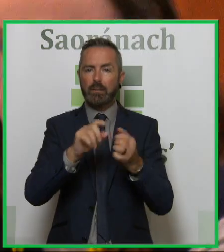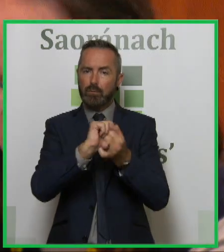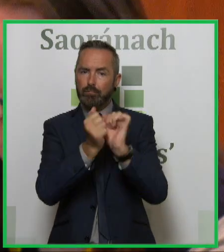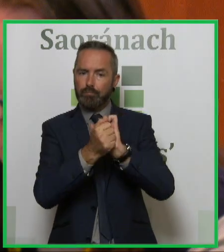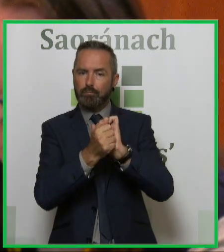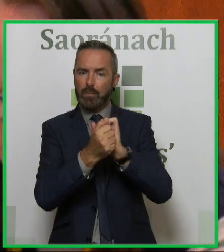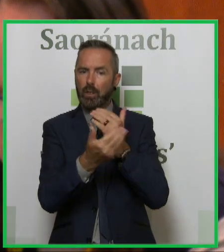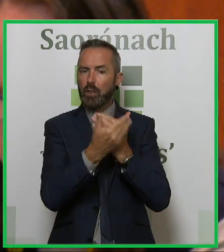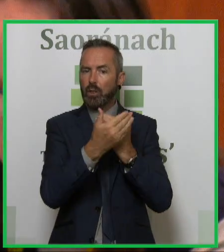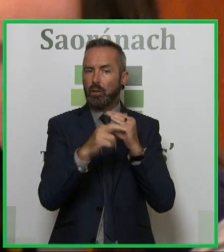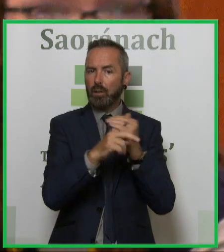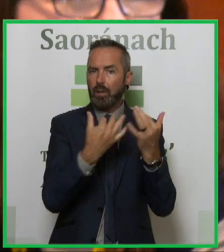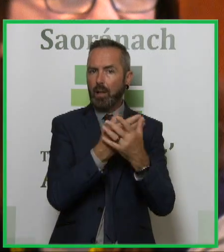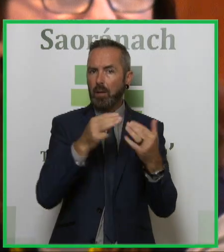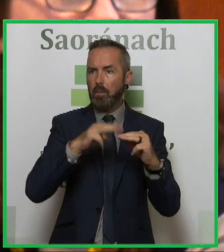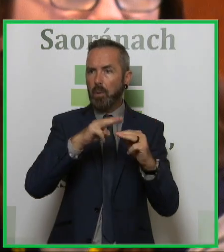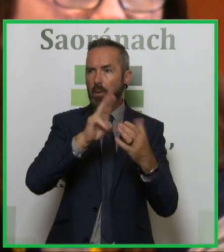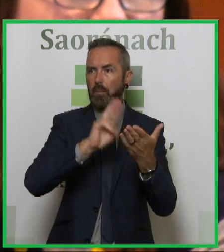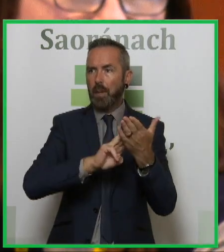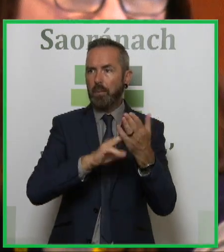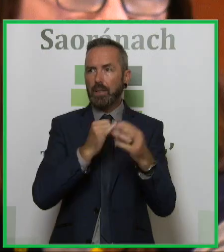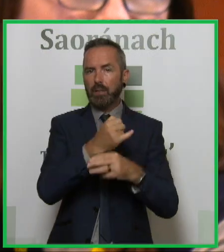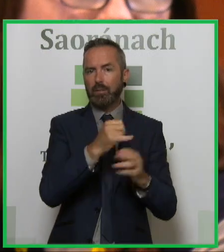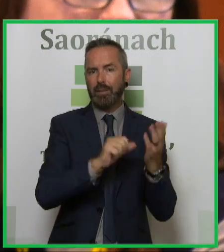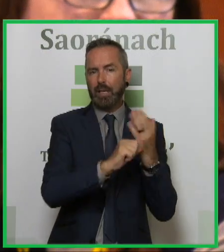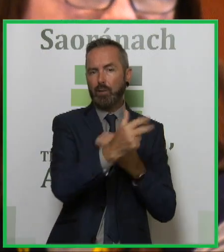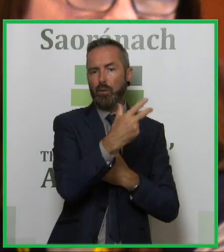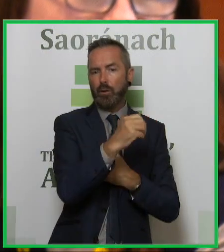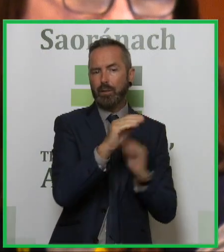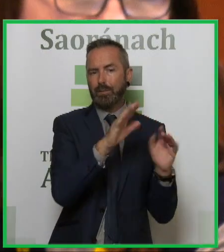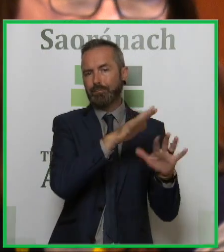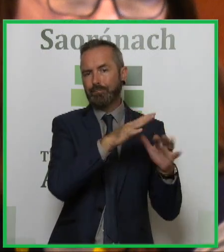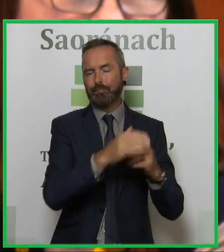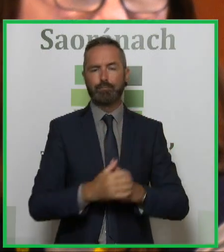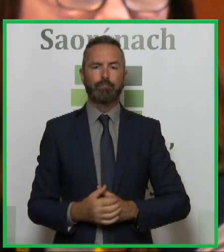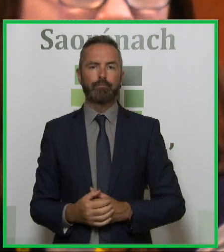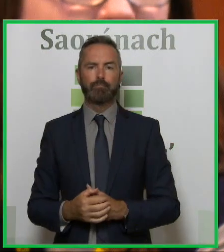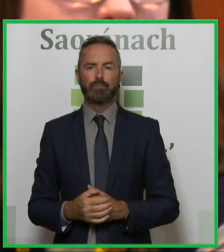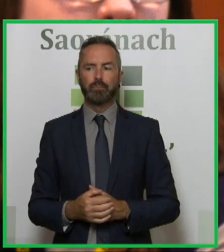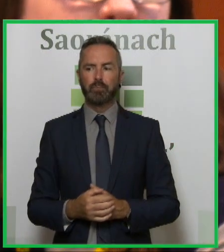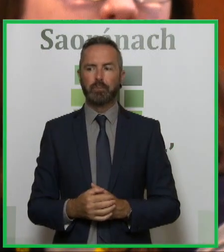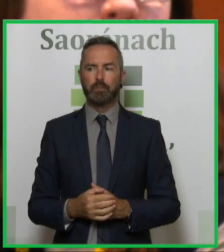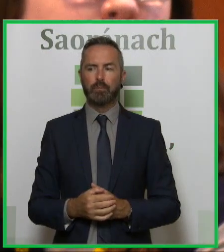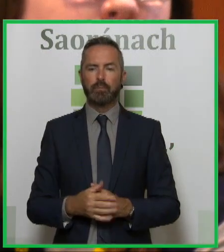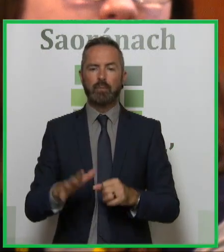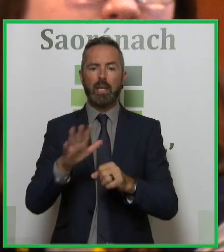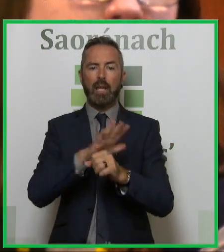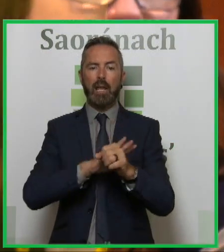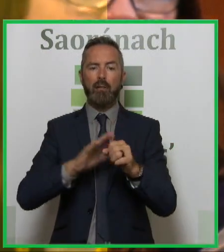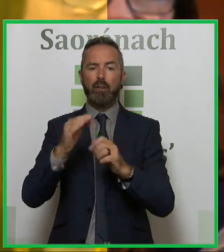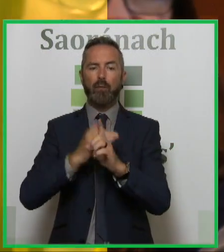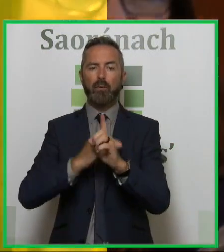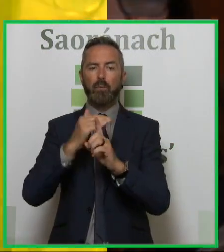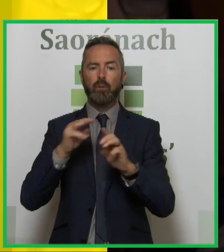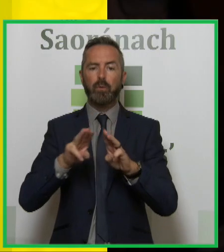a bit younger, so we'd have a lot more members in their 30s. Okay. The areas of improvement in people's lives